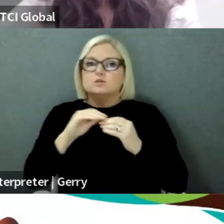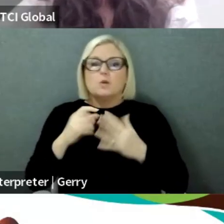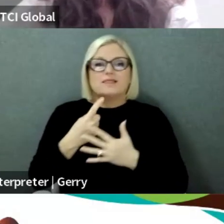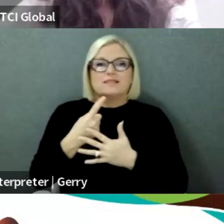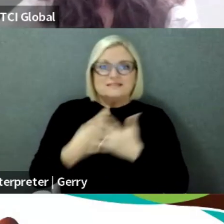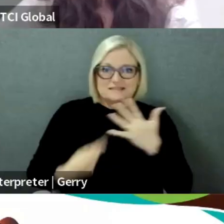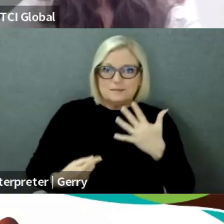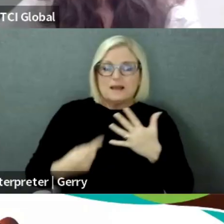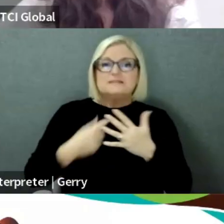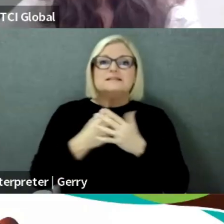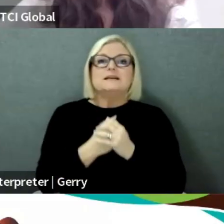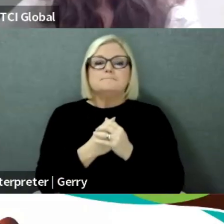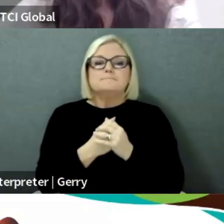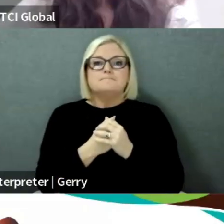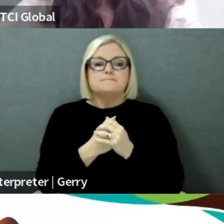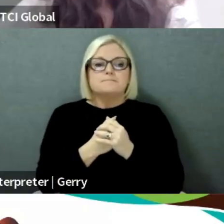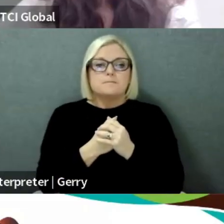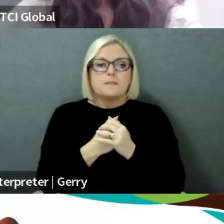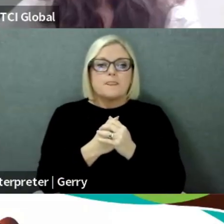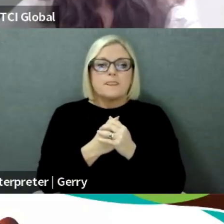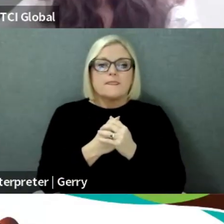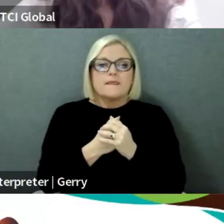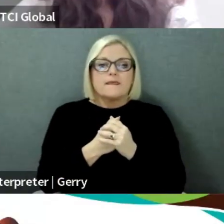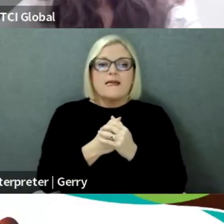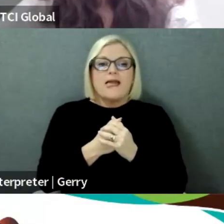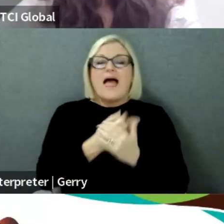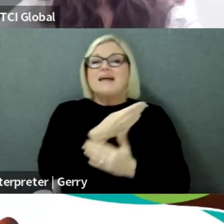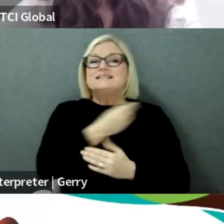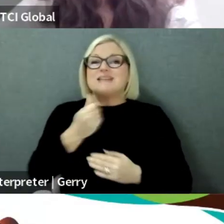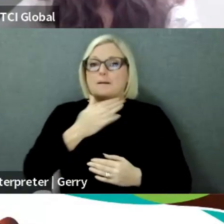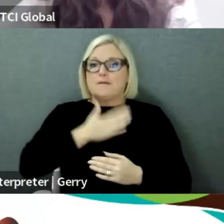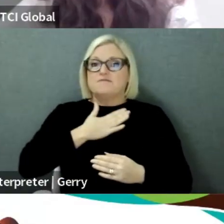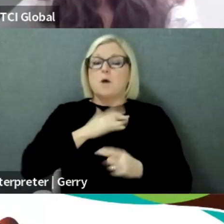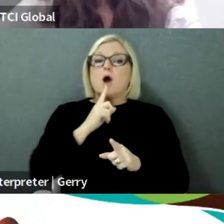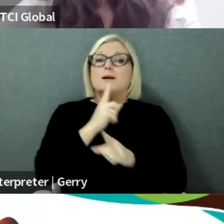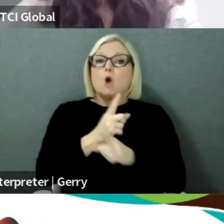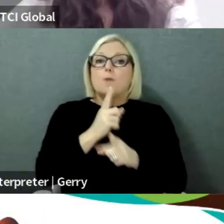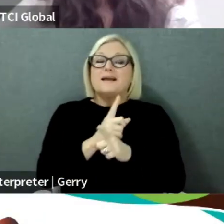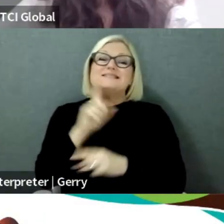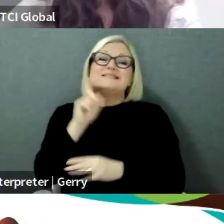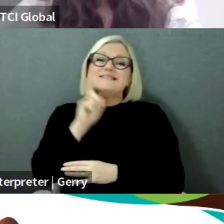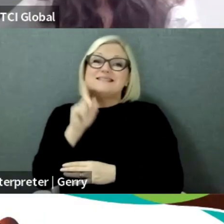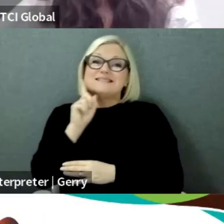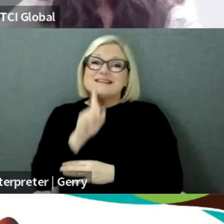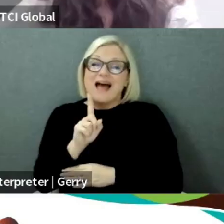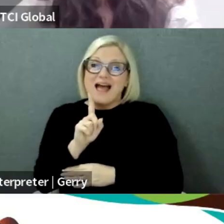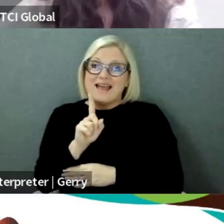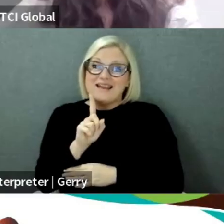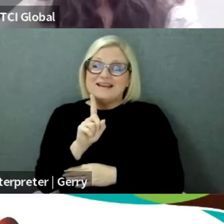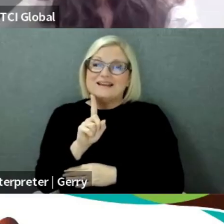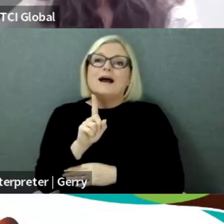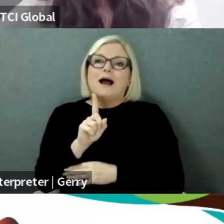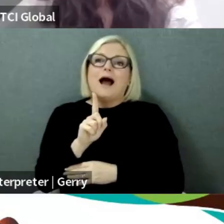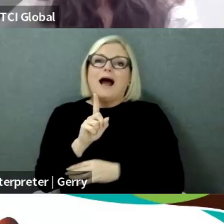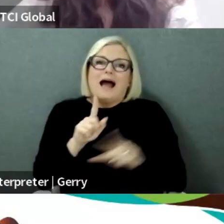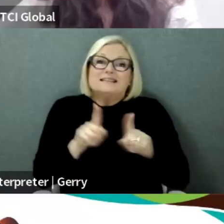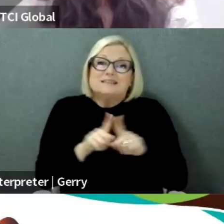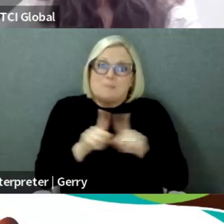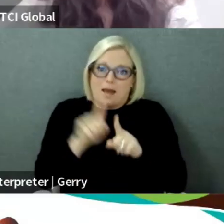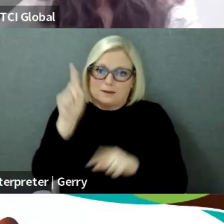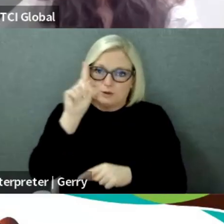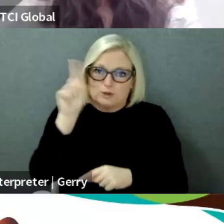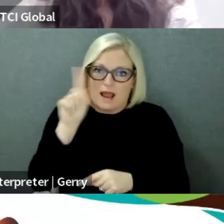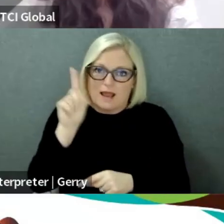deinstitutionalisation agenda. And some of my remarks may be similar, and I frame them in a similar way to say